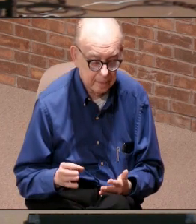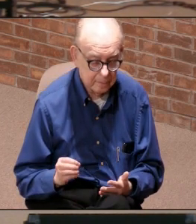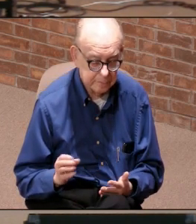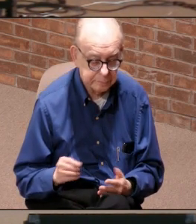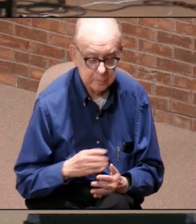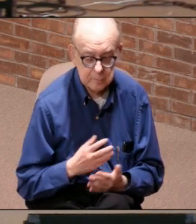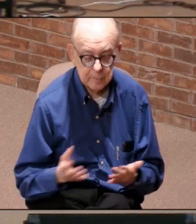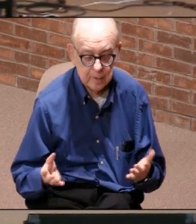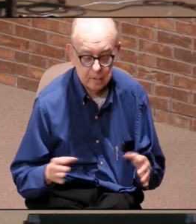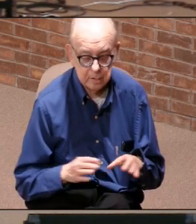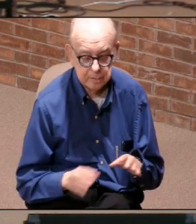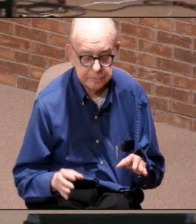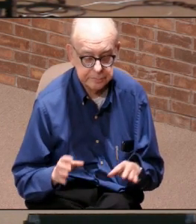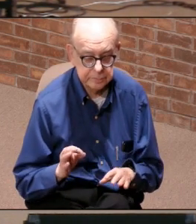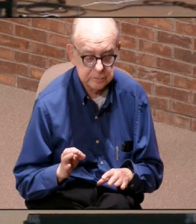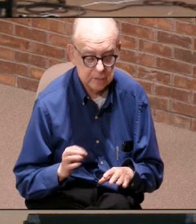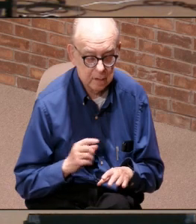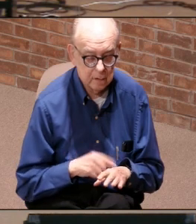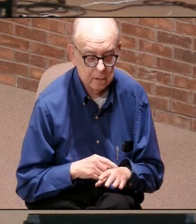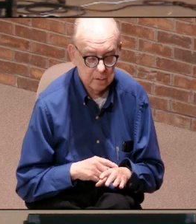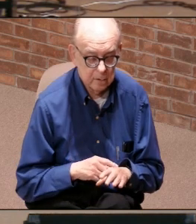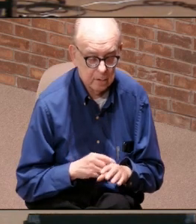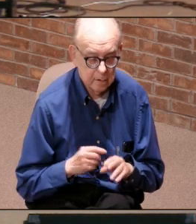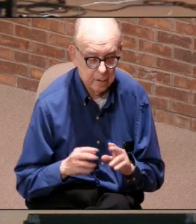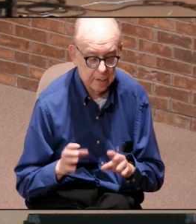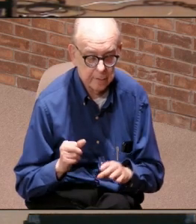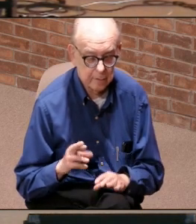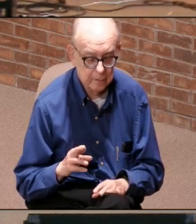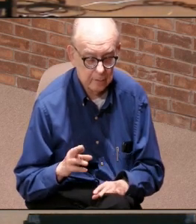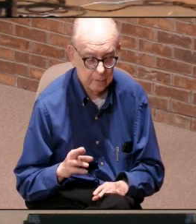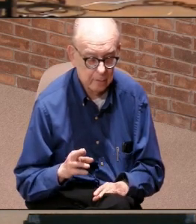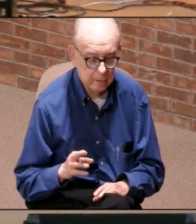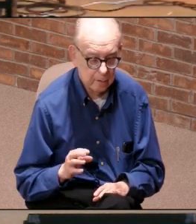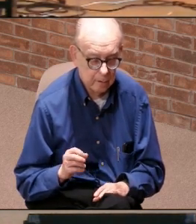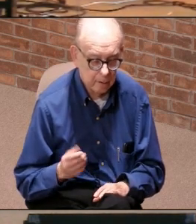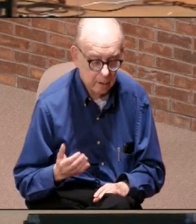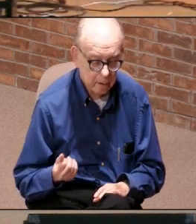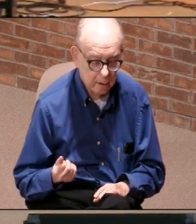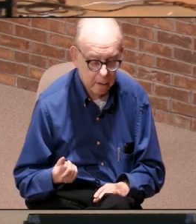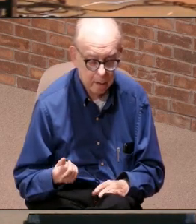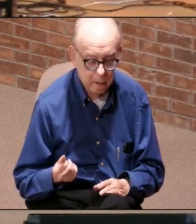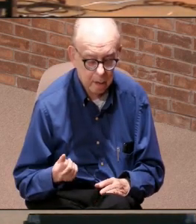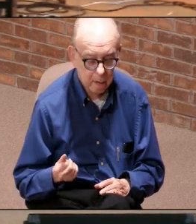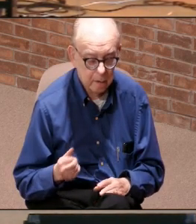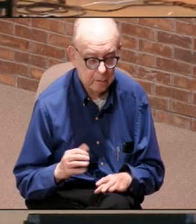have everything done. 9 o'clock, I got to be right in the car. At 9:15, I got this.